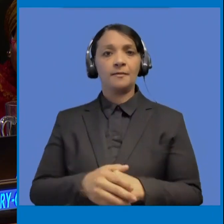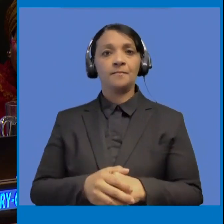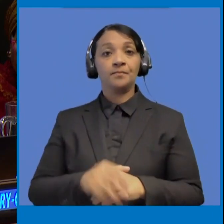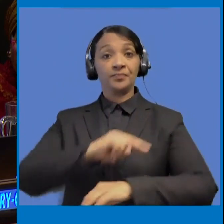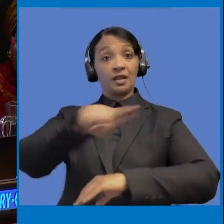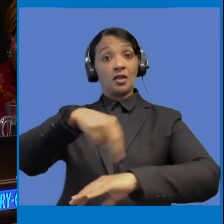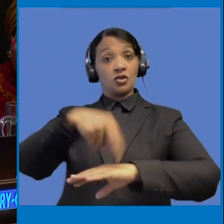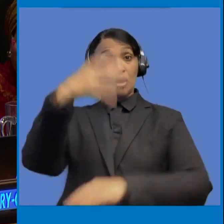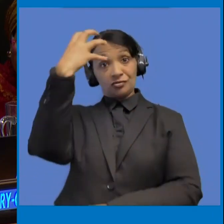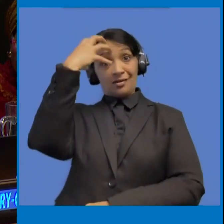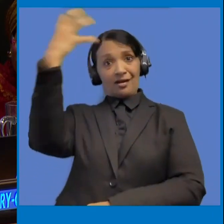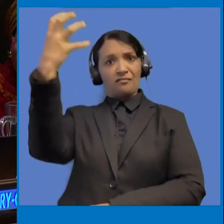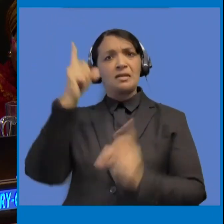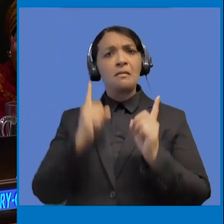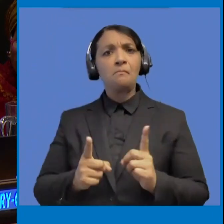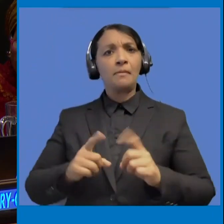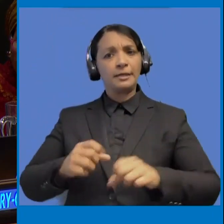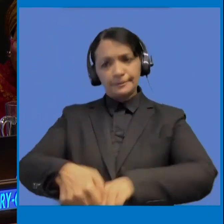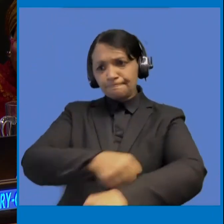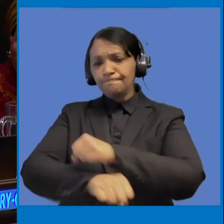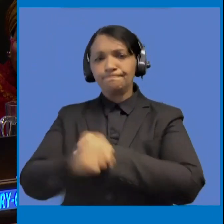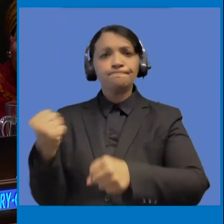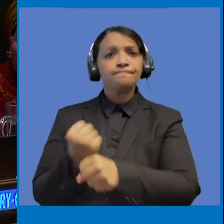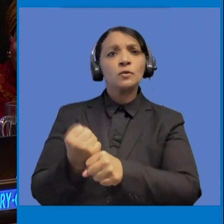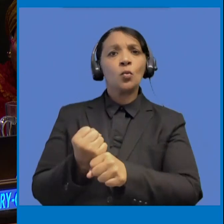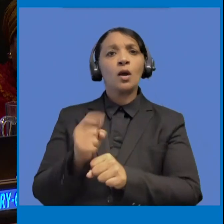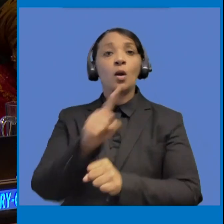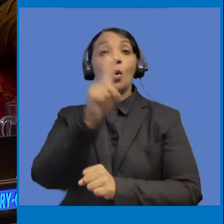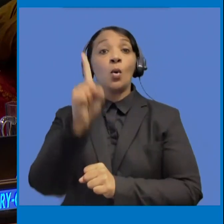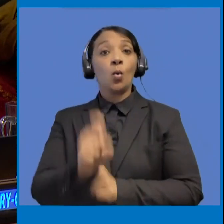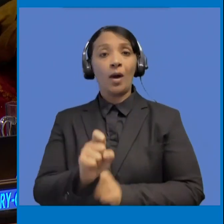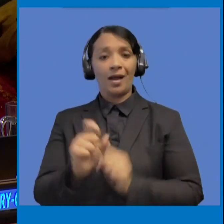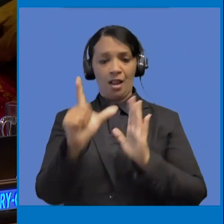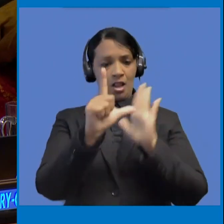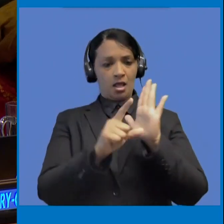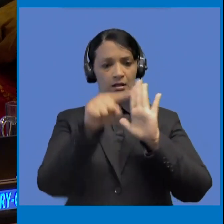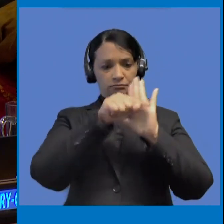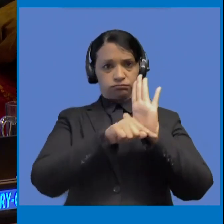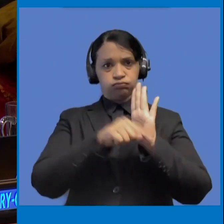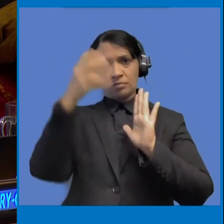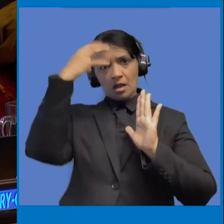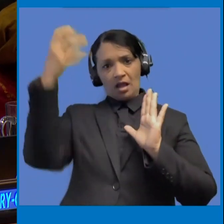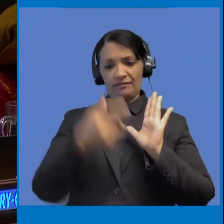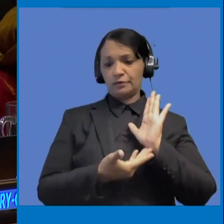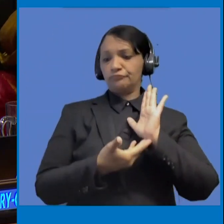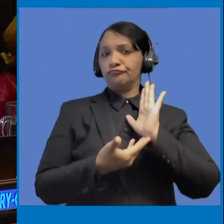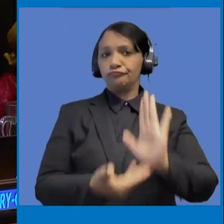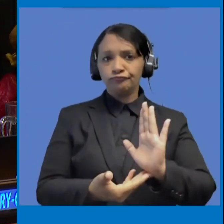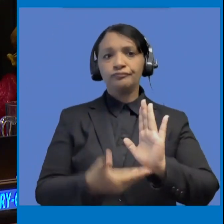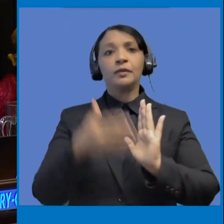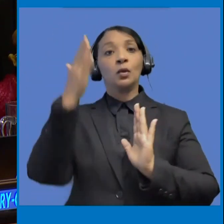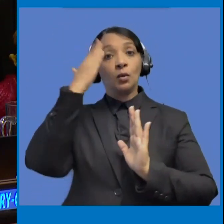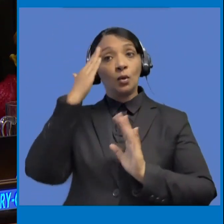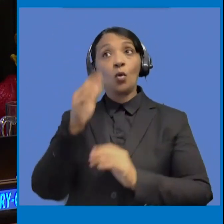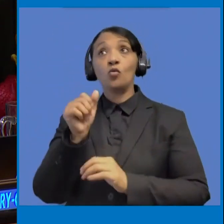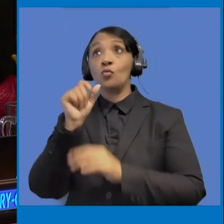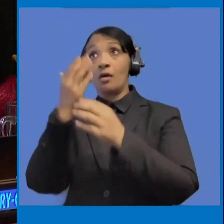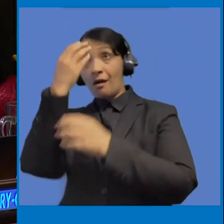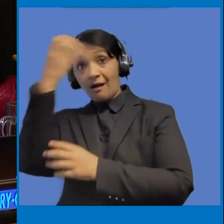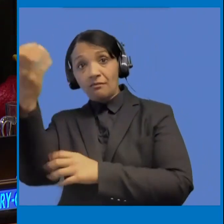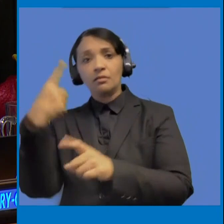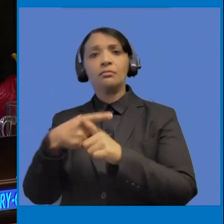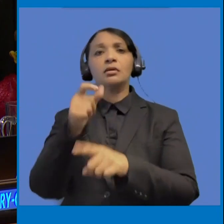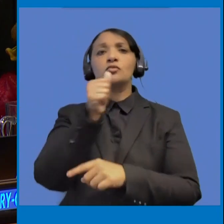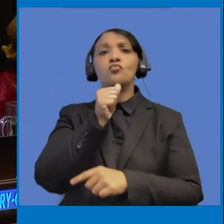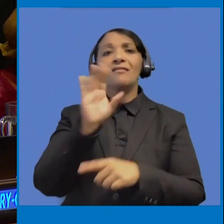act to create sound enabling environments and regulatory frameworks that boost public-private investment. At the same